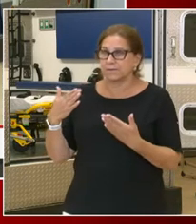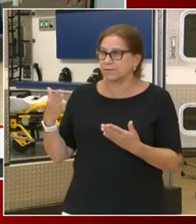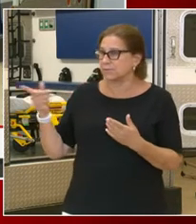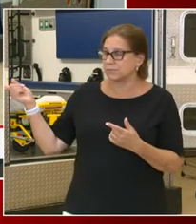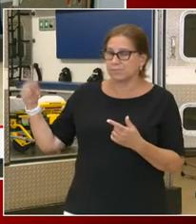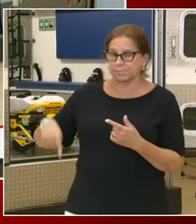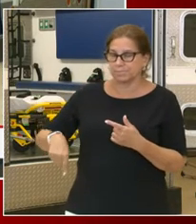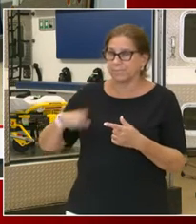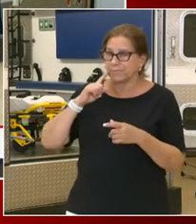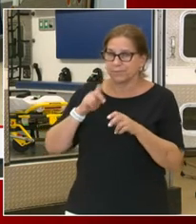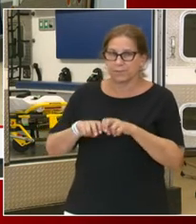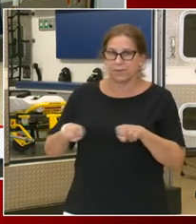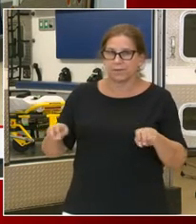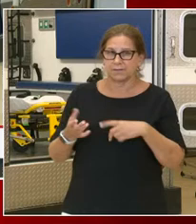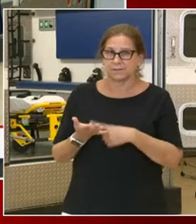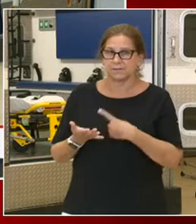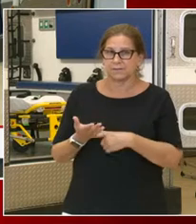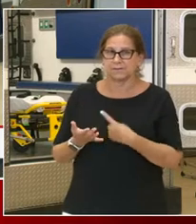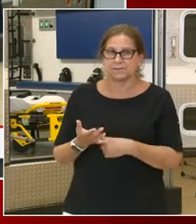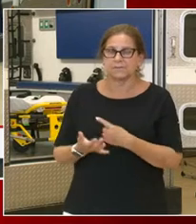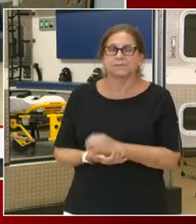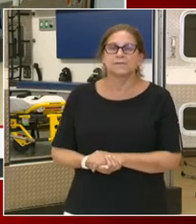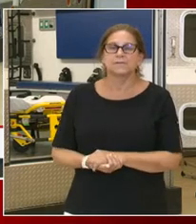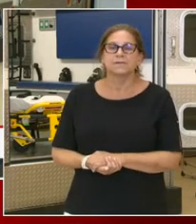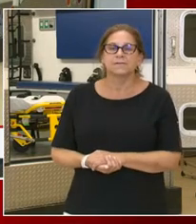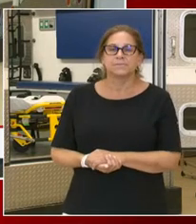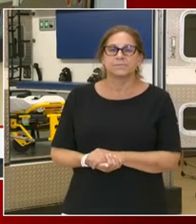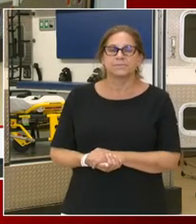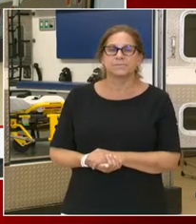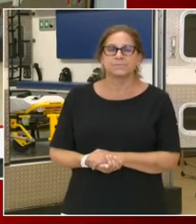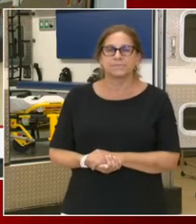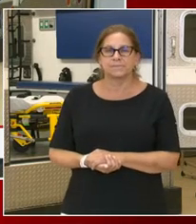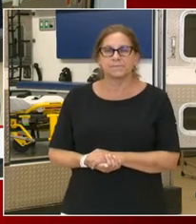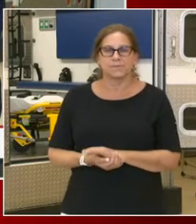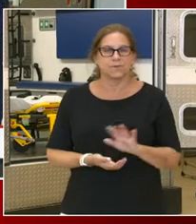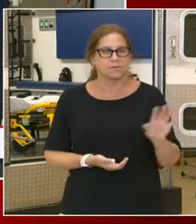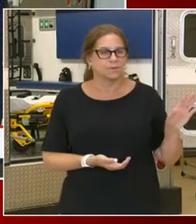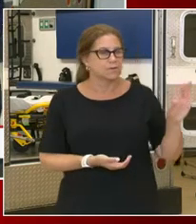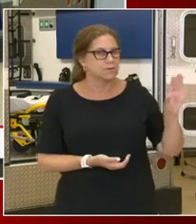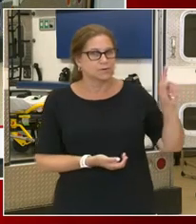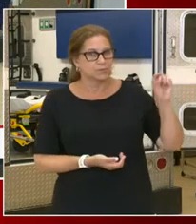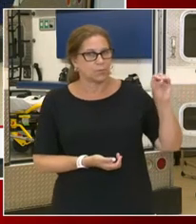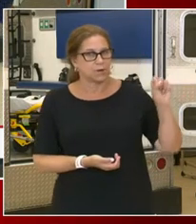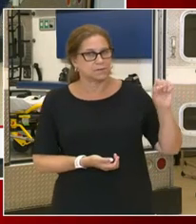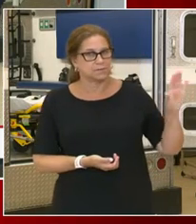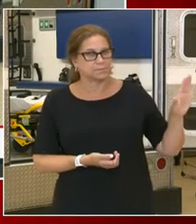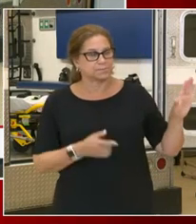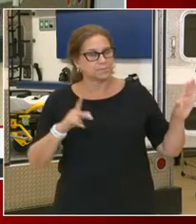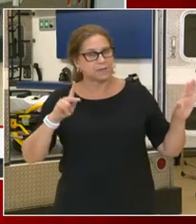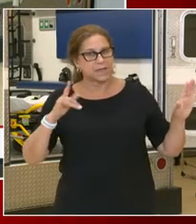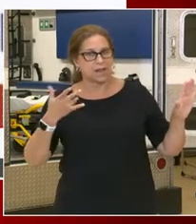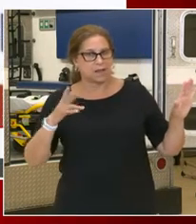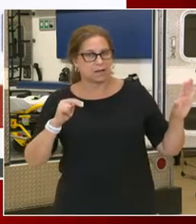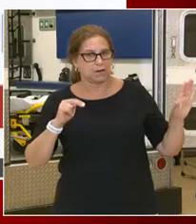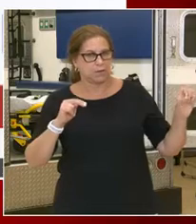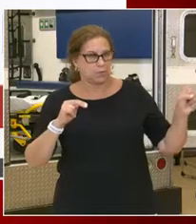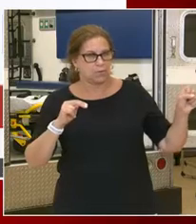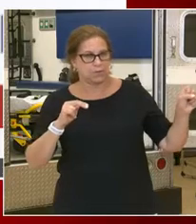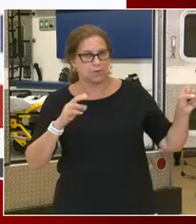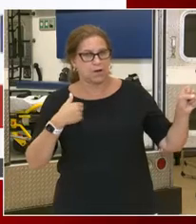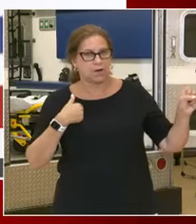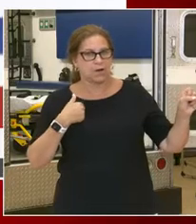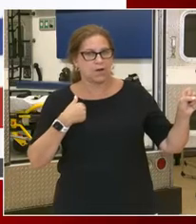achieve the outcomes that we want them to achieve. So that's exciting to hear. And Tomas, can I just pause for a moment to give a shout out to the teachers? Because we use the